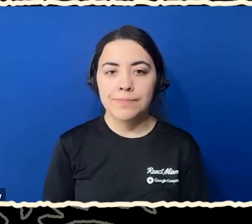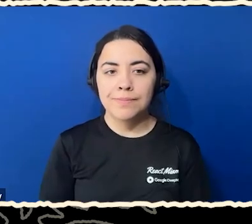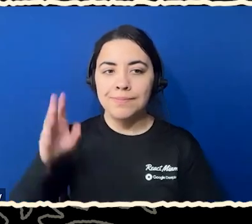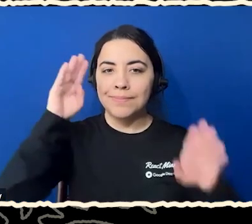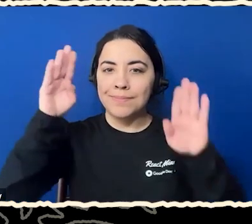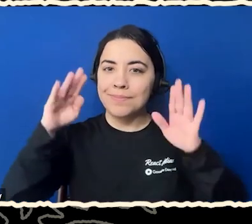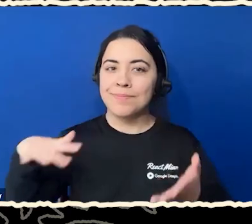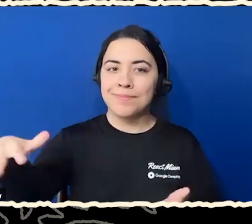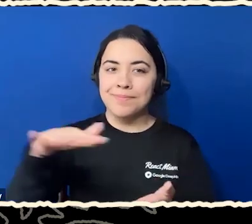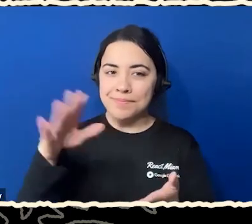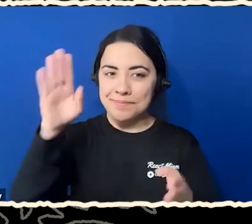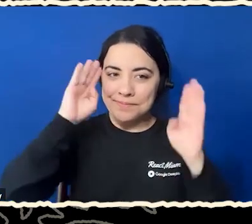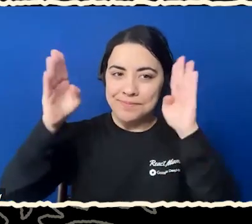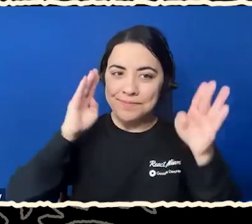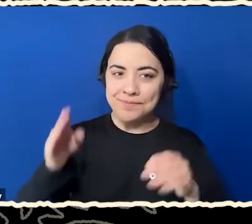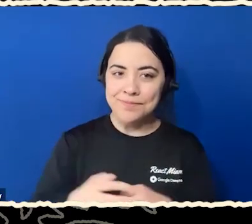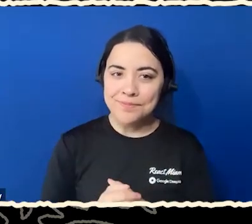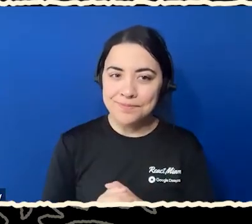everyone.